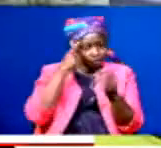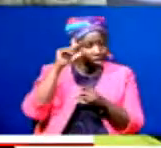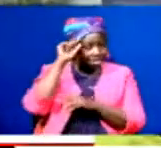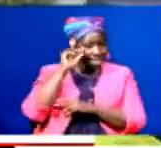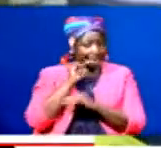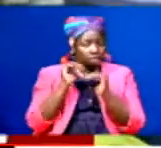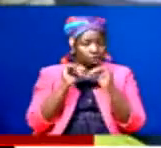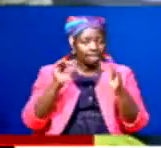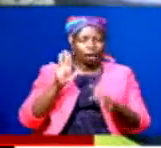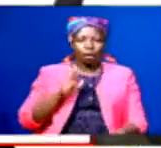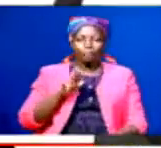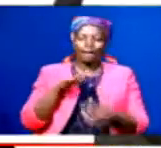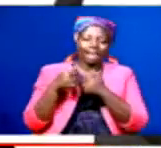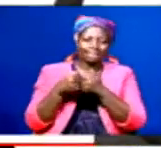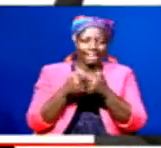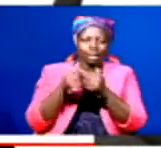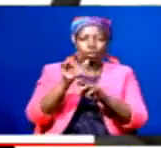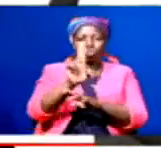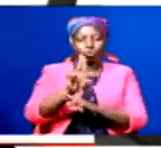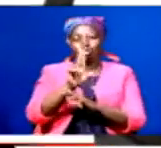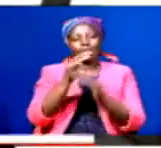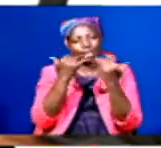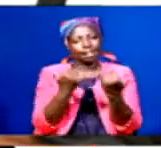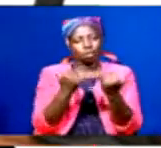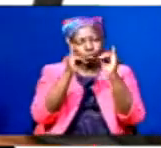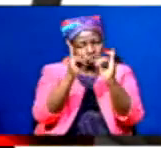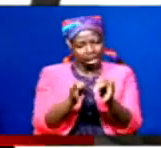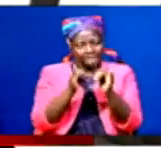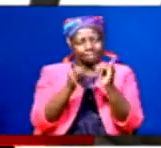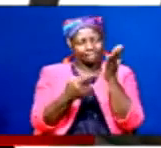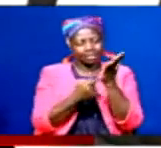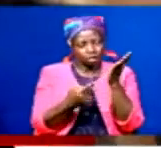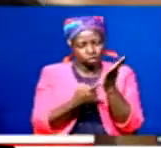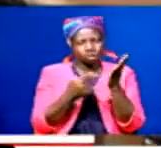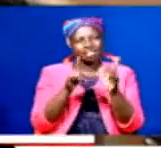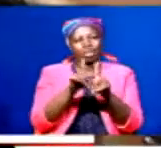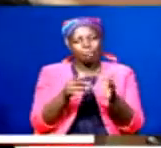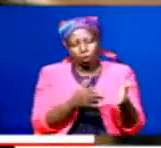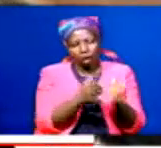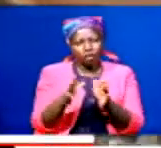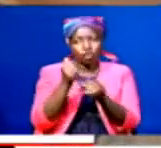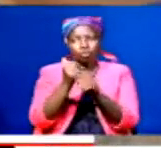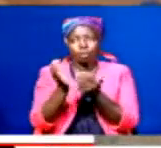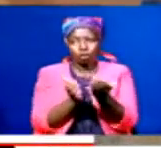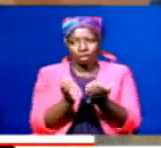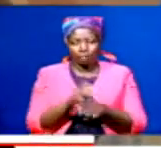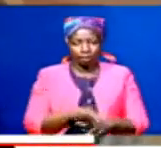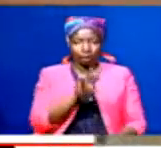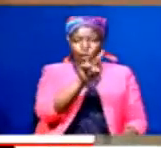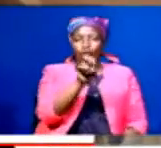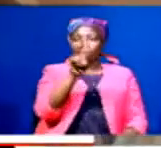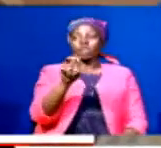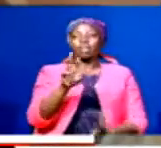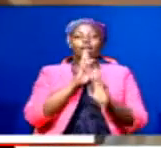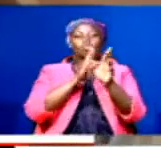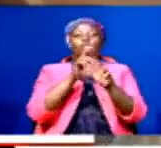been challenged to embrace the use of modern technology as a means of ease in doing business. A 2020 report by Kenya National